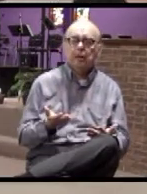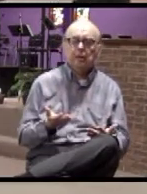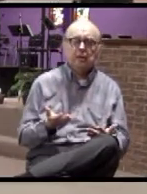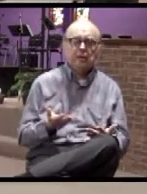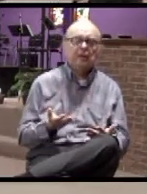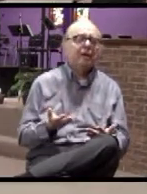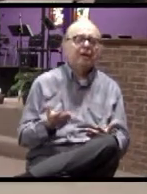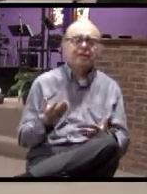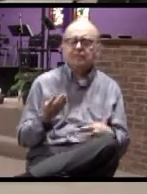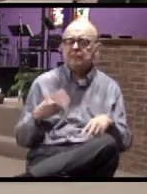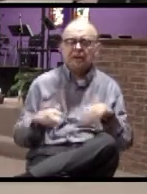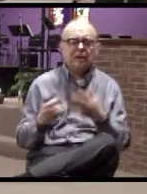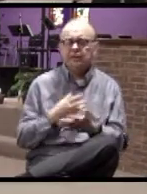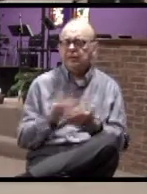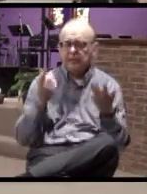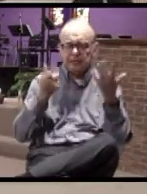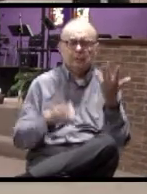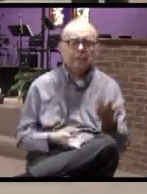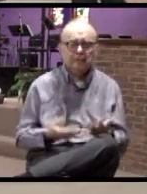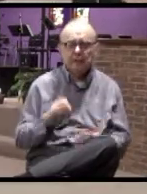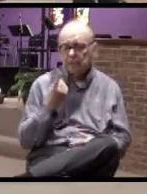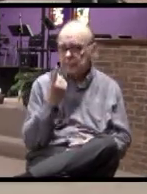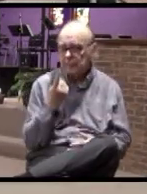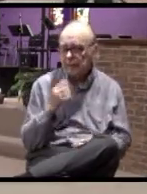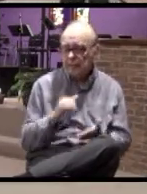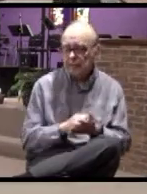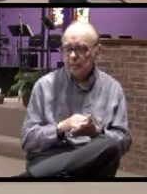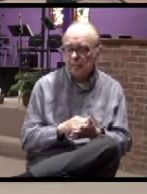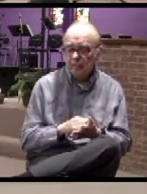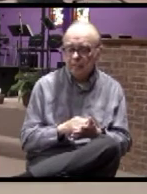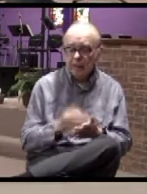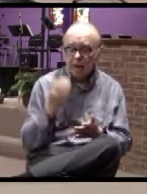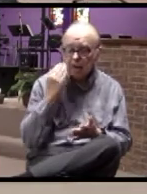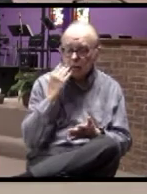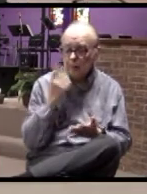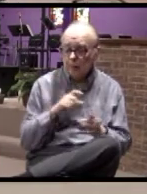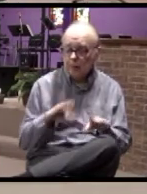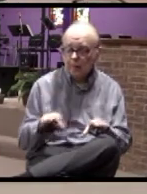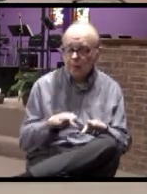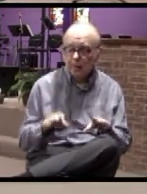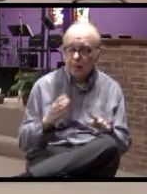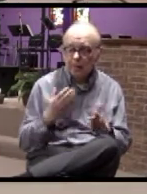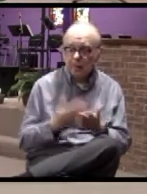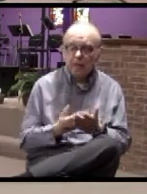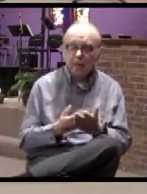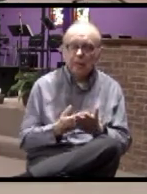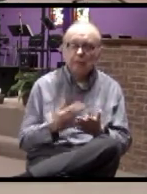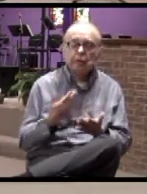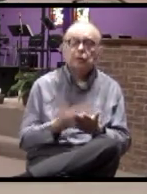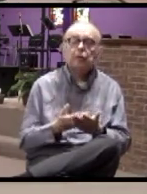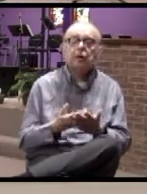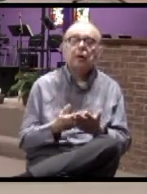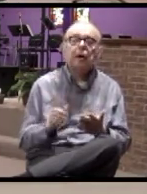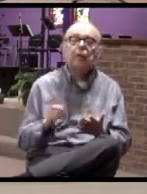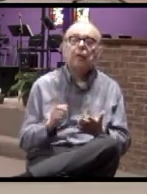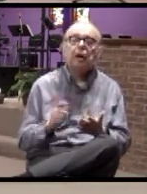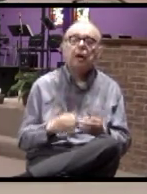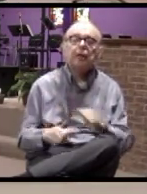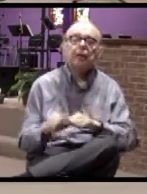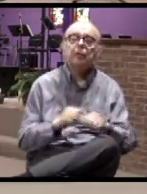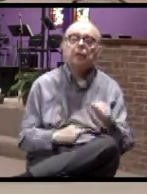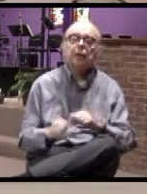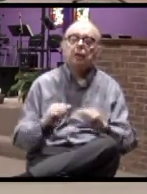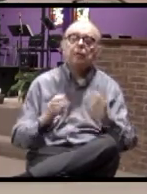splashdown, and this and this and this. And I figured out, I know what they're good at. They're good at socializing,